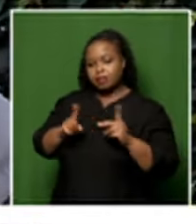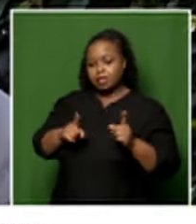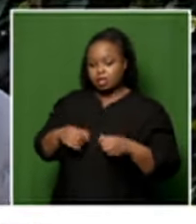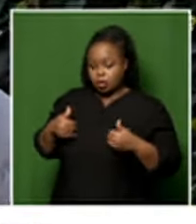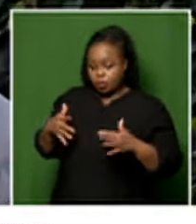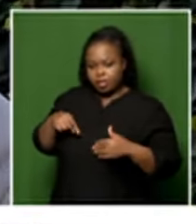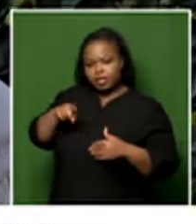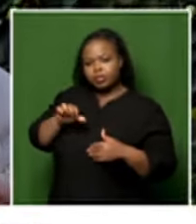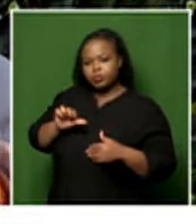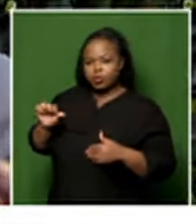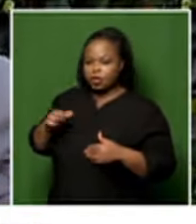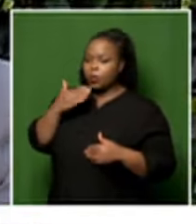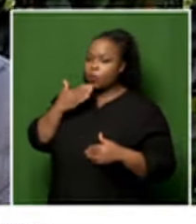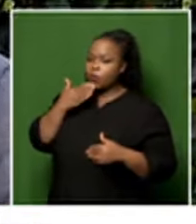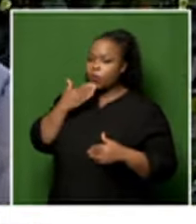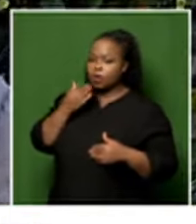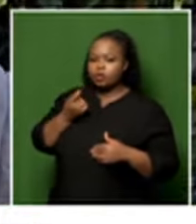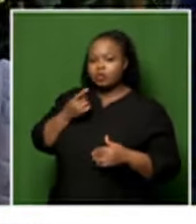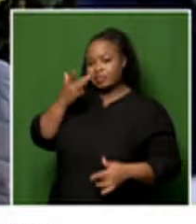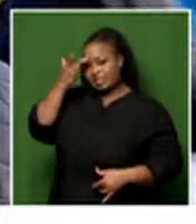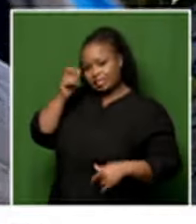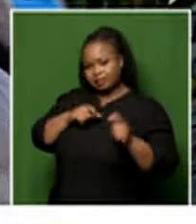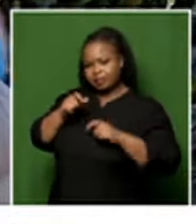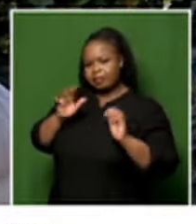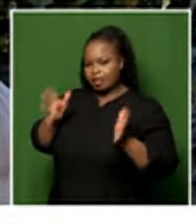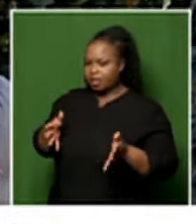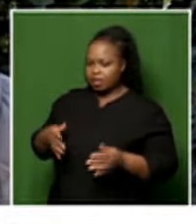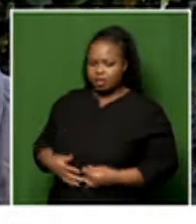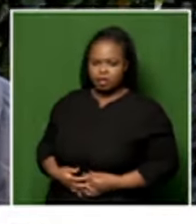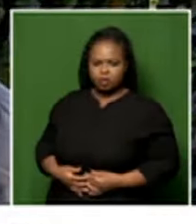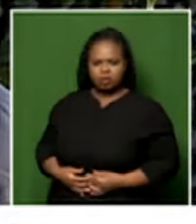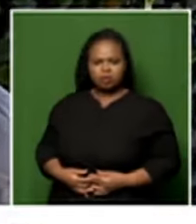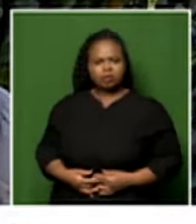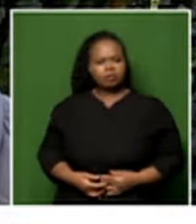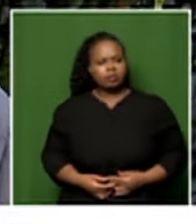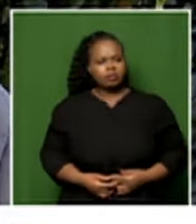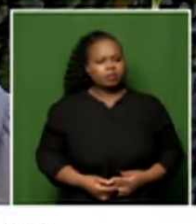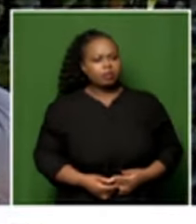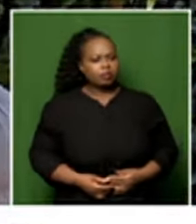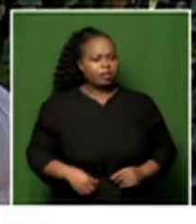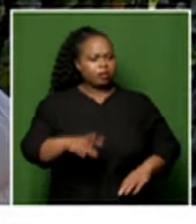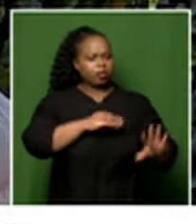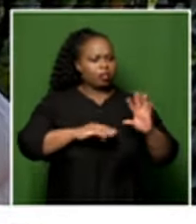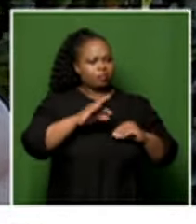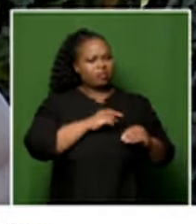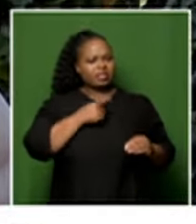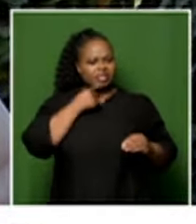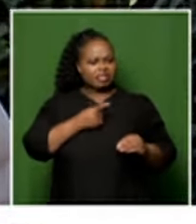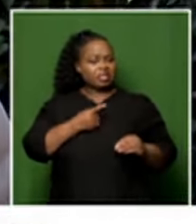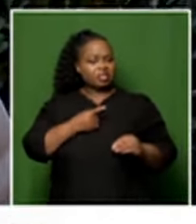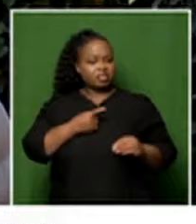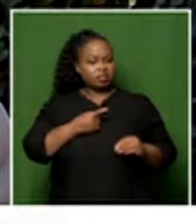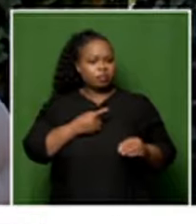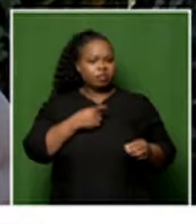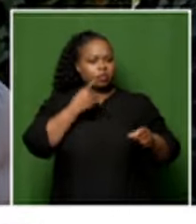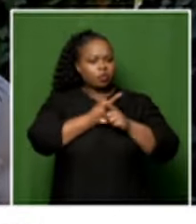this week to people that are not only patient-facing. Yeah. And rumors that we might actually face a